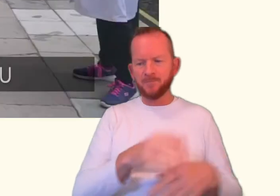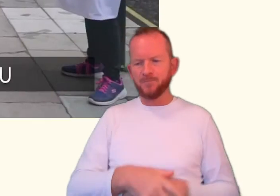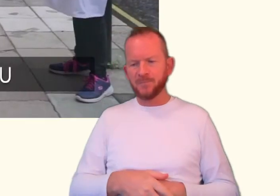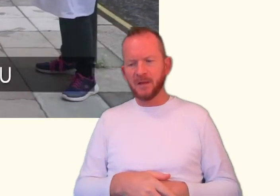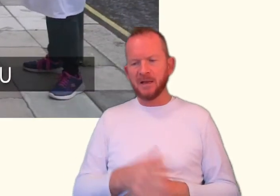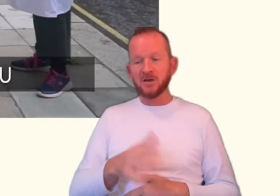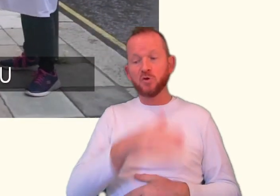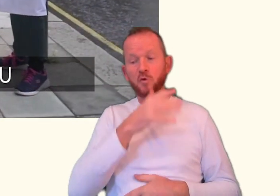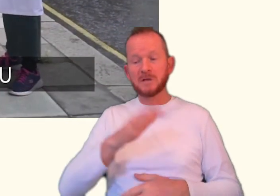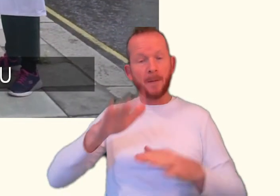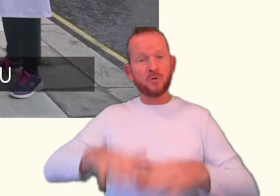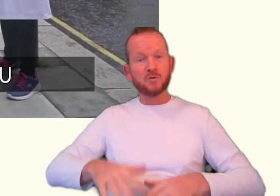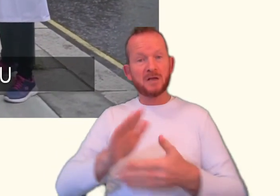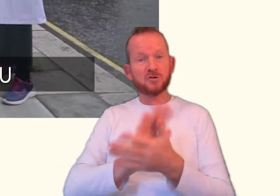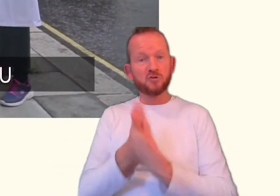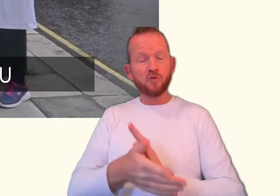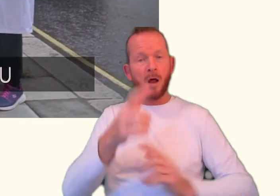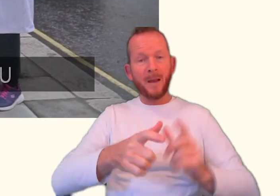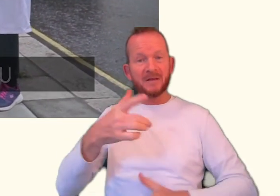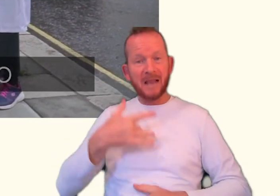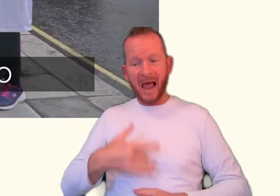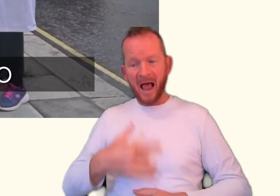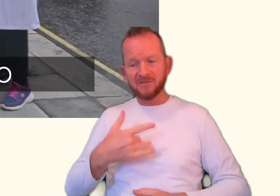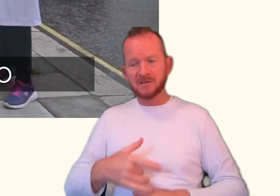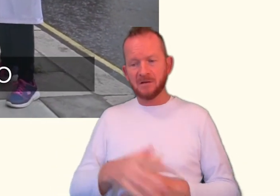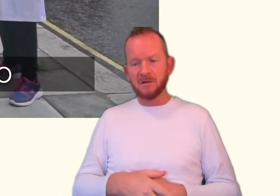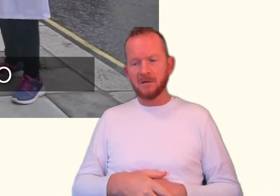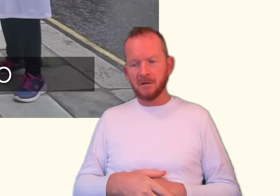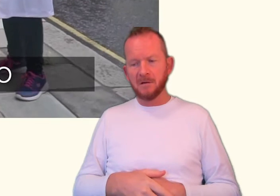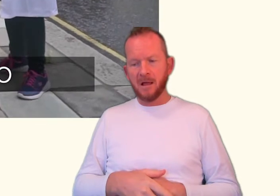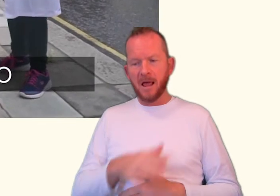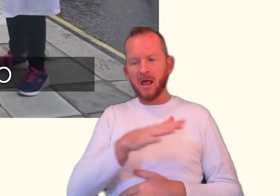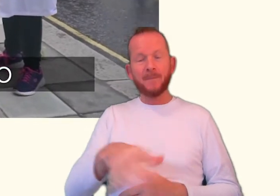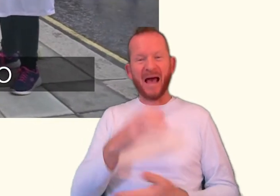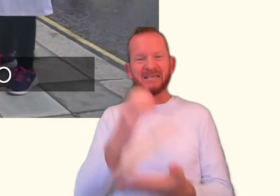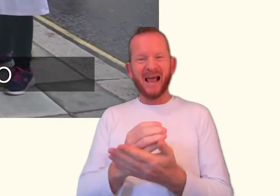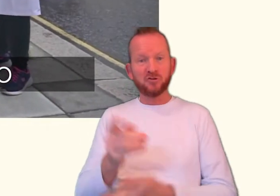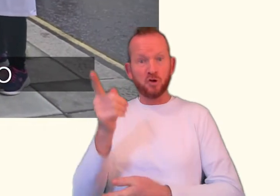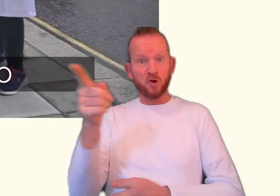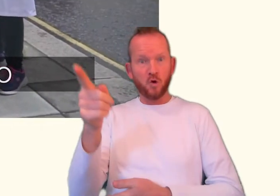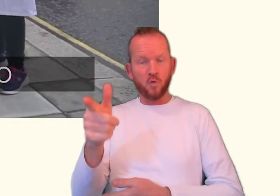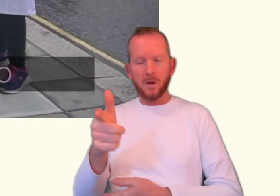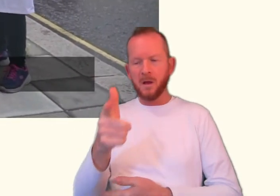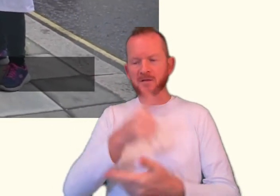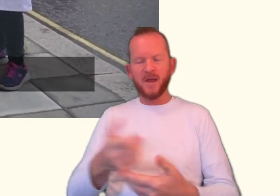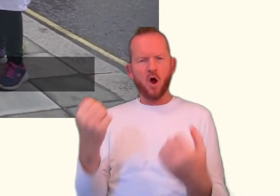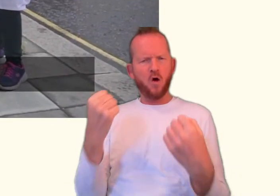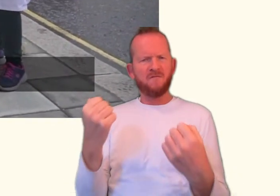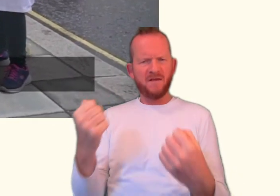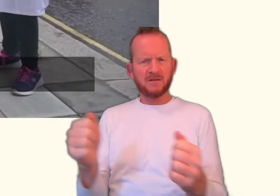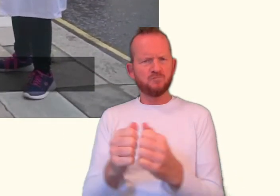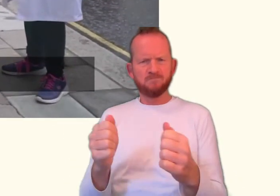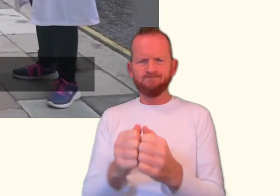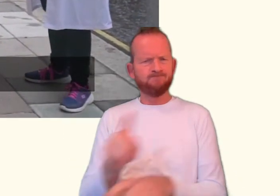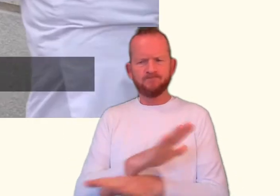lives? I therefore section you to be unfit. You are a danger to yourself